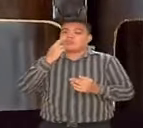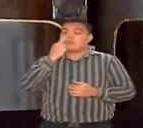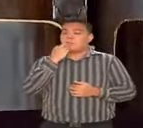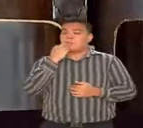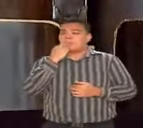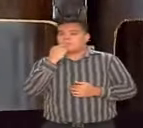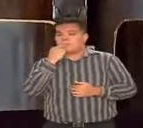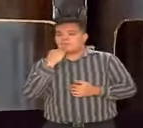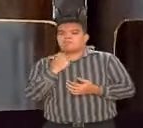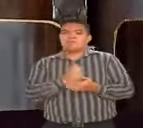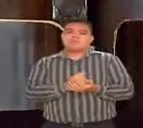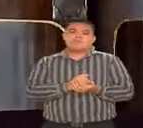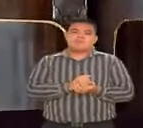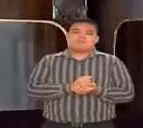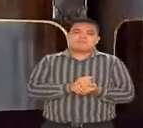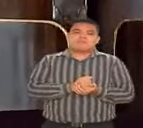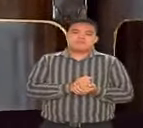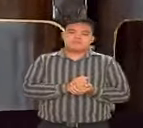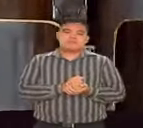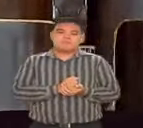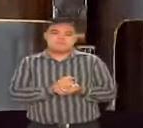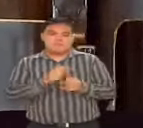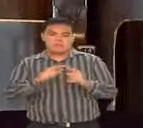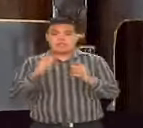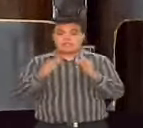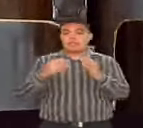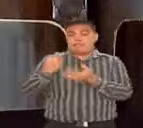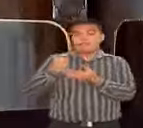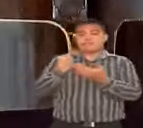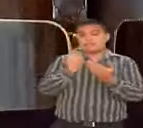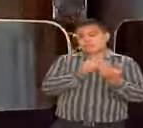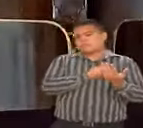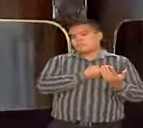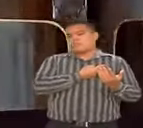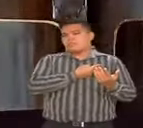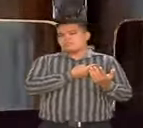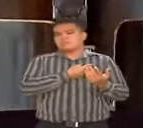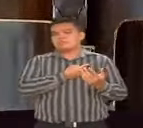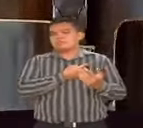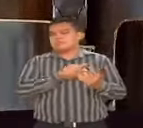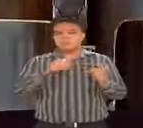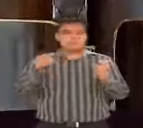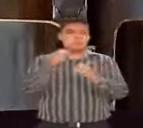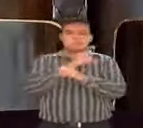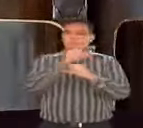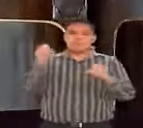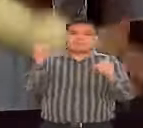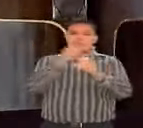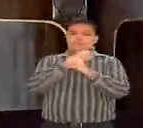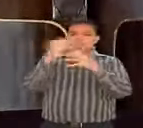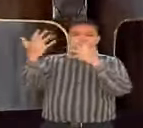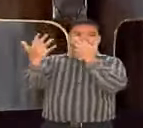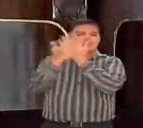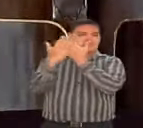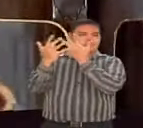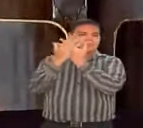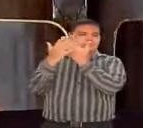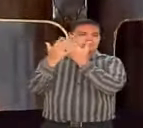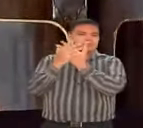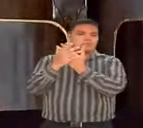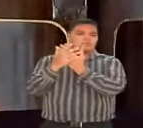color. Diba? Pero kung kita lang, wala tay magapos